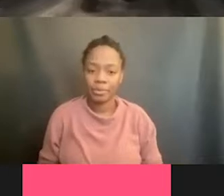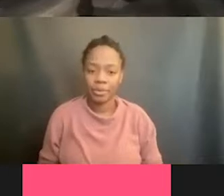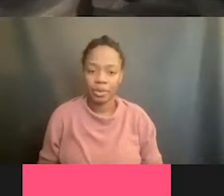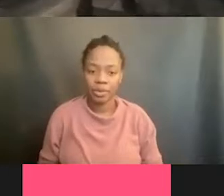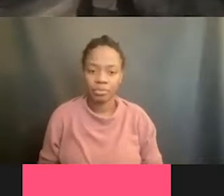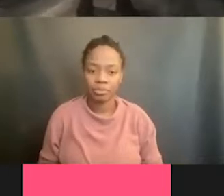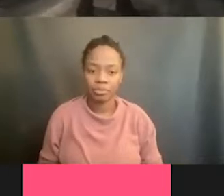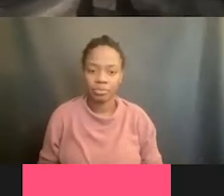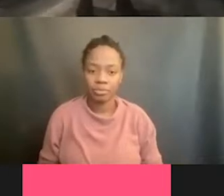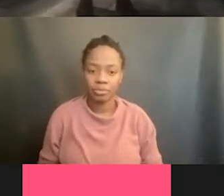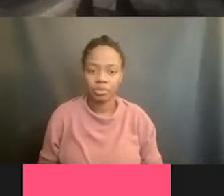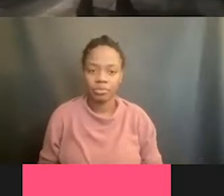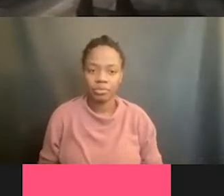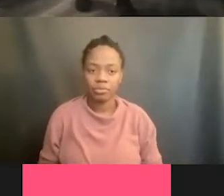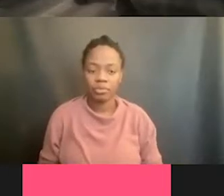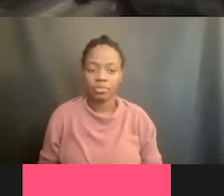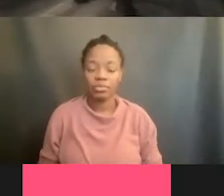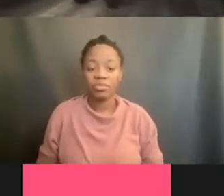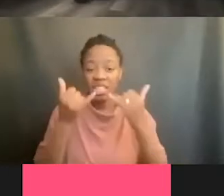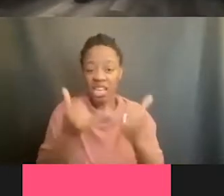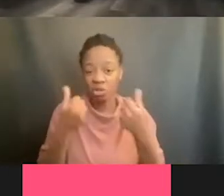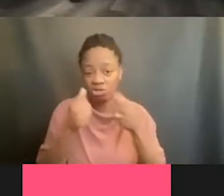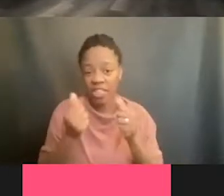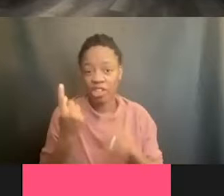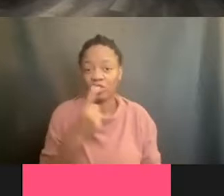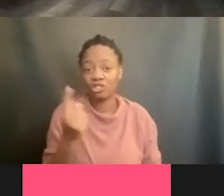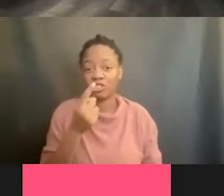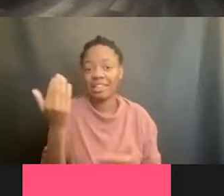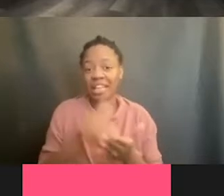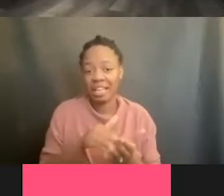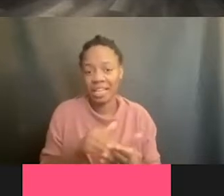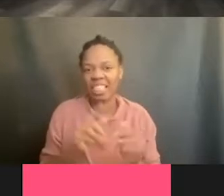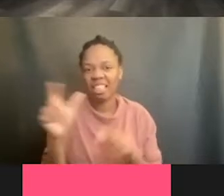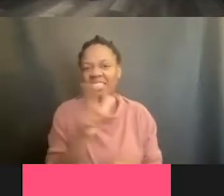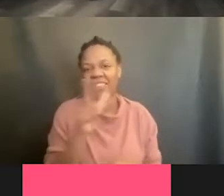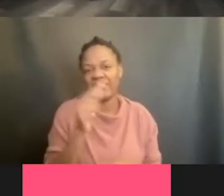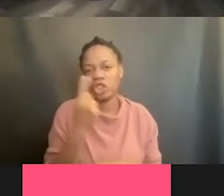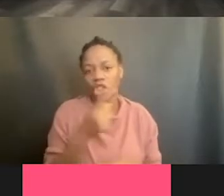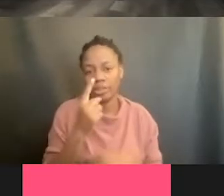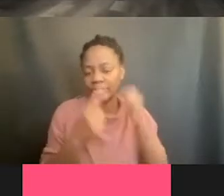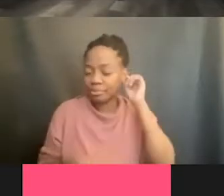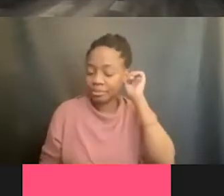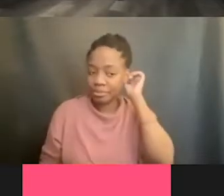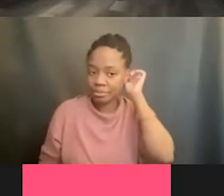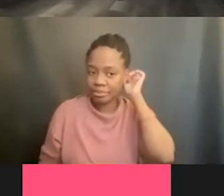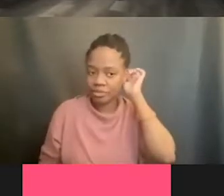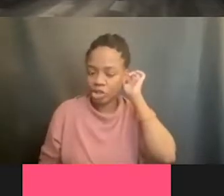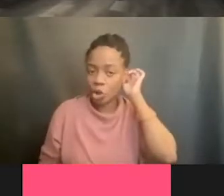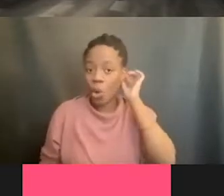And now we're gonna do the turn again. So the left turn. So we prep on